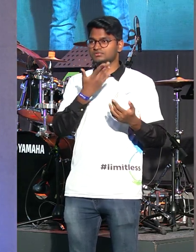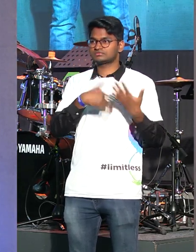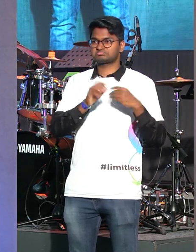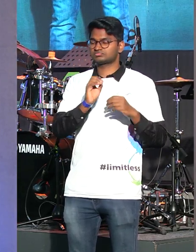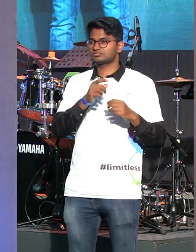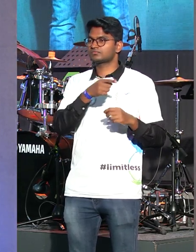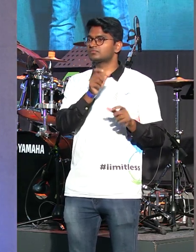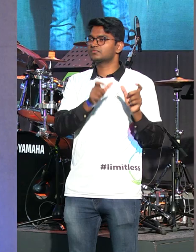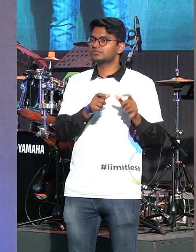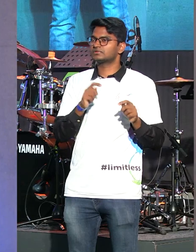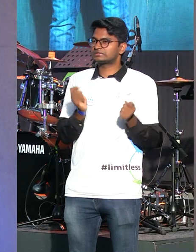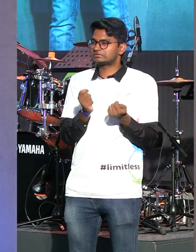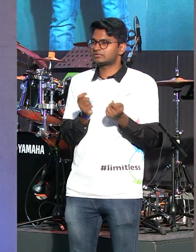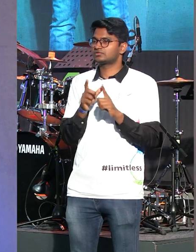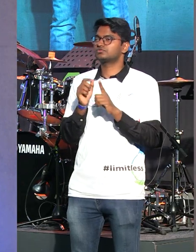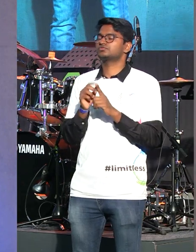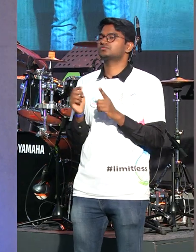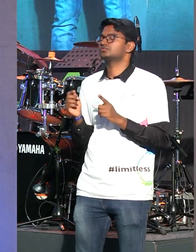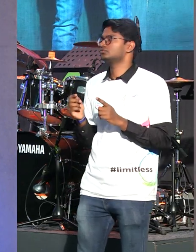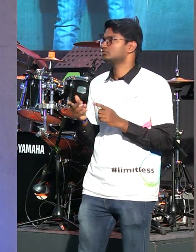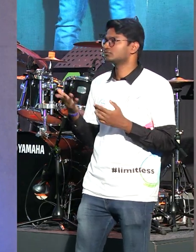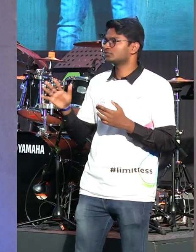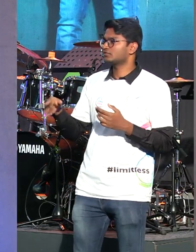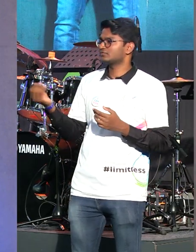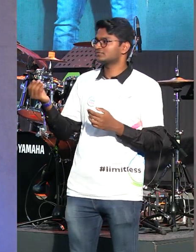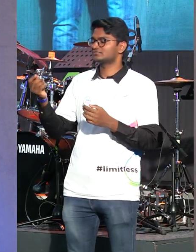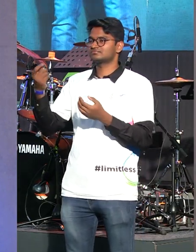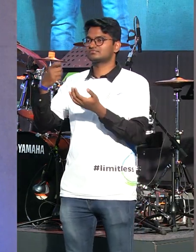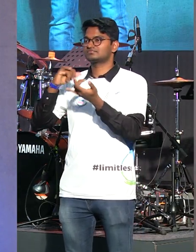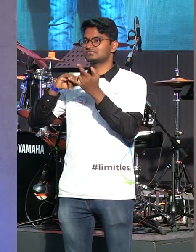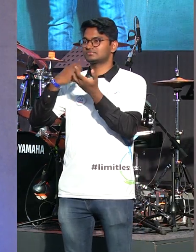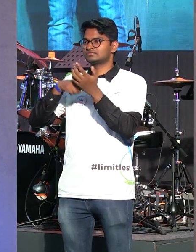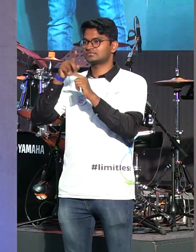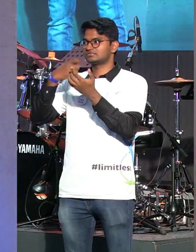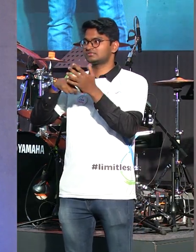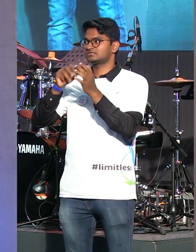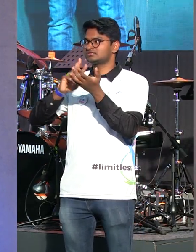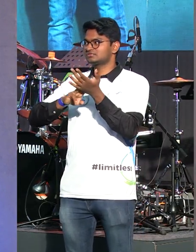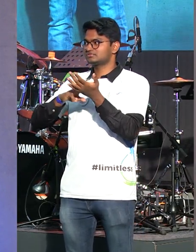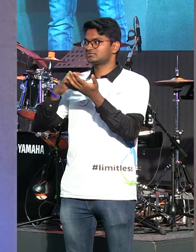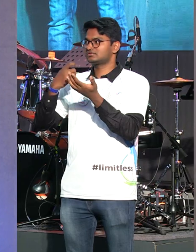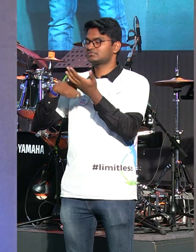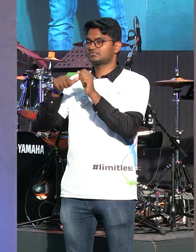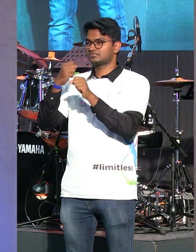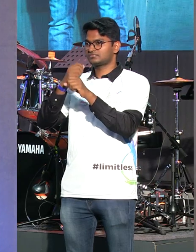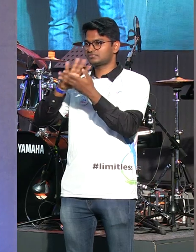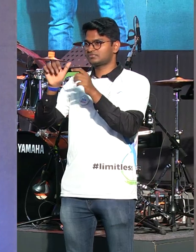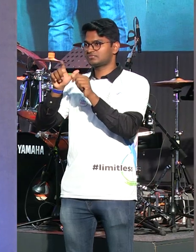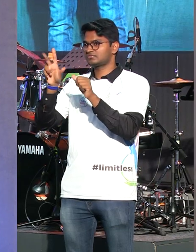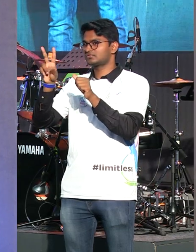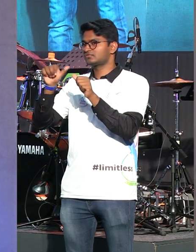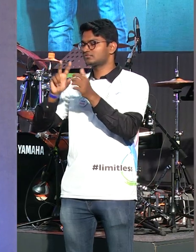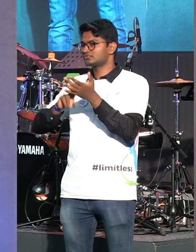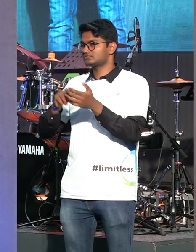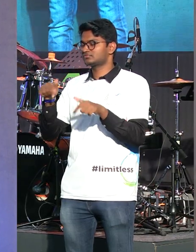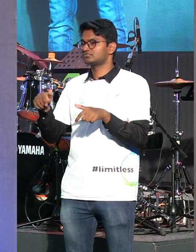So we have Shriram Raghavan here as well, who represents, I think, more mainstream cinema and knows more about it. I'm sure in